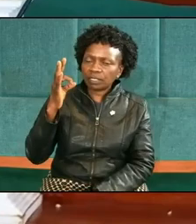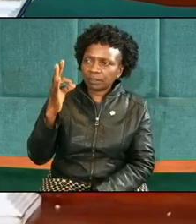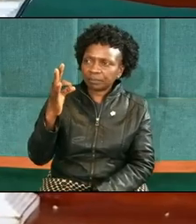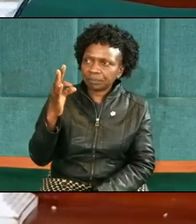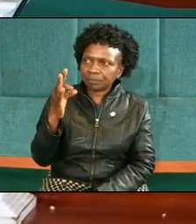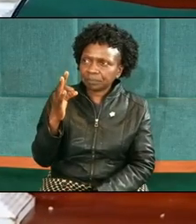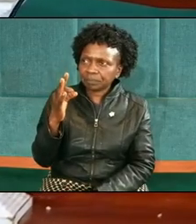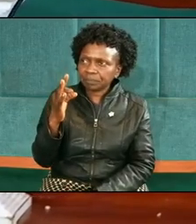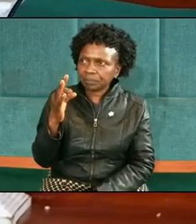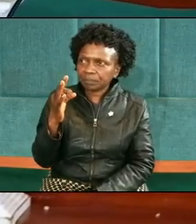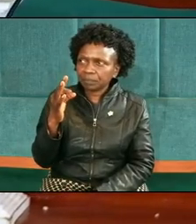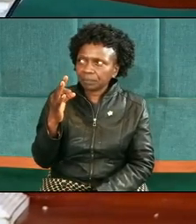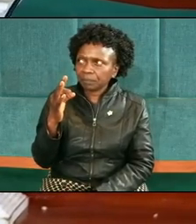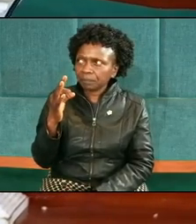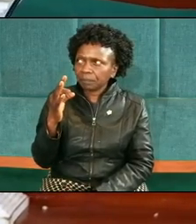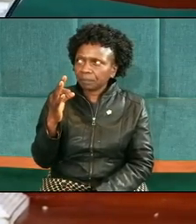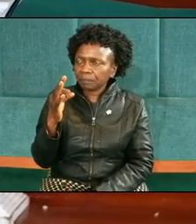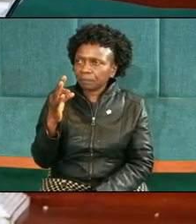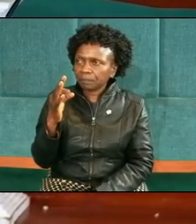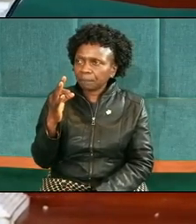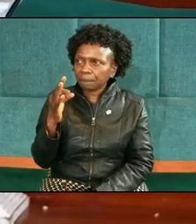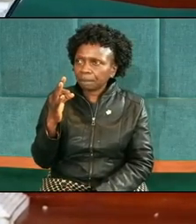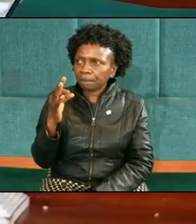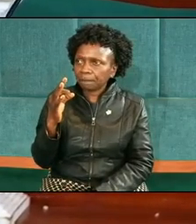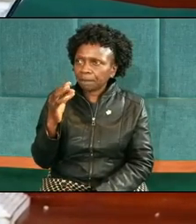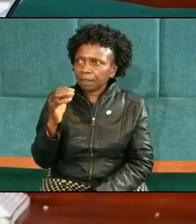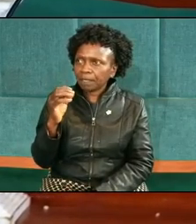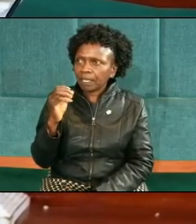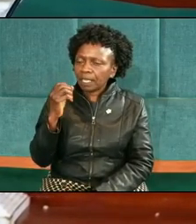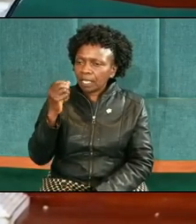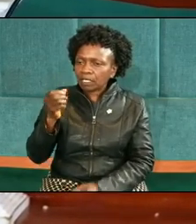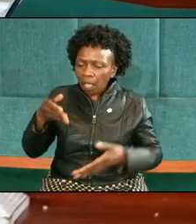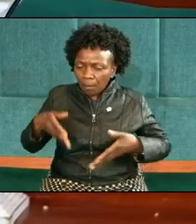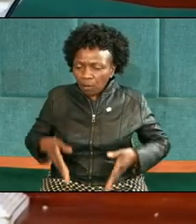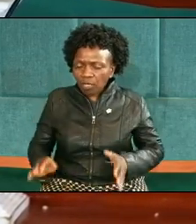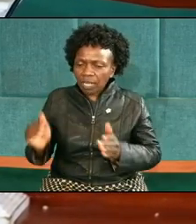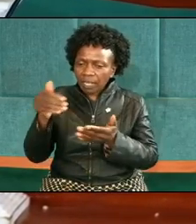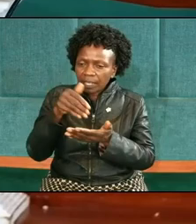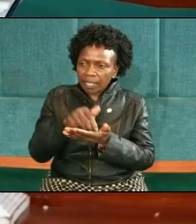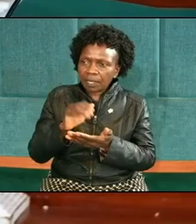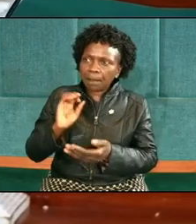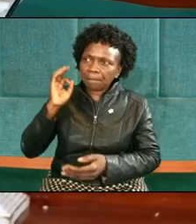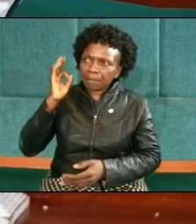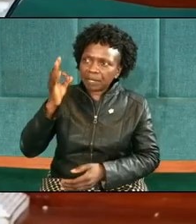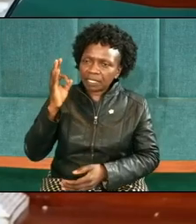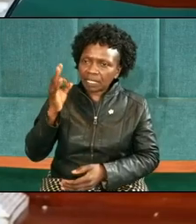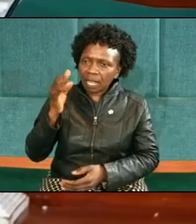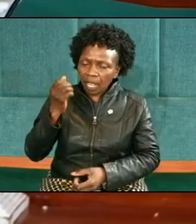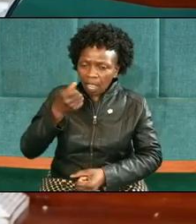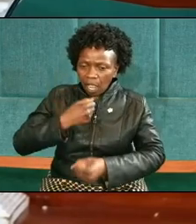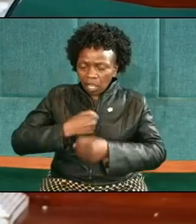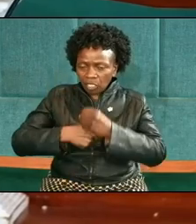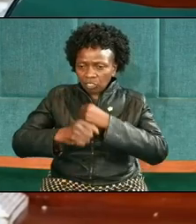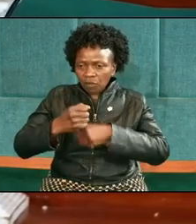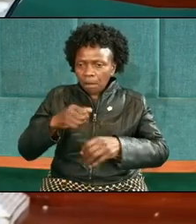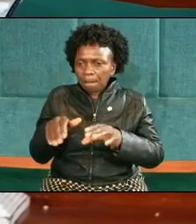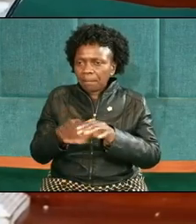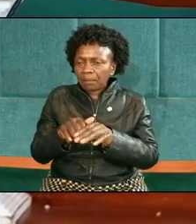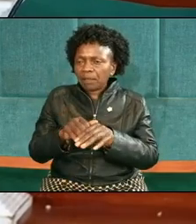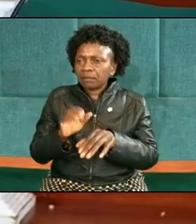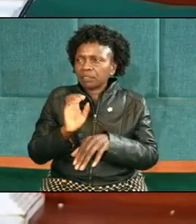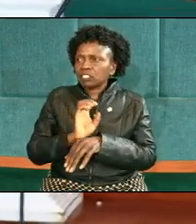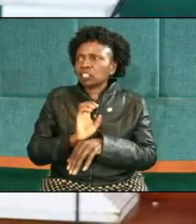an ordained preacher, as a born again preacher, as an active member of the